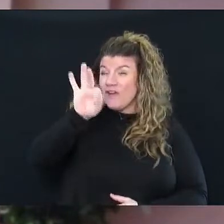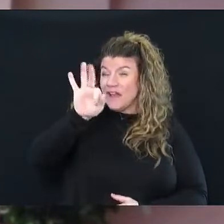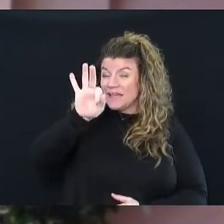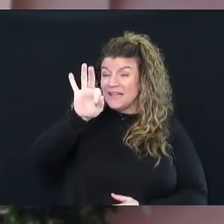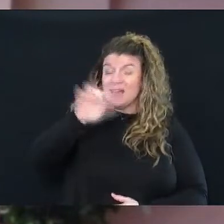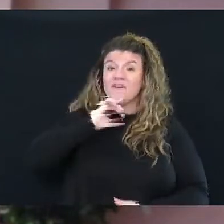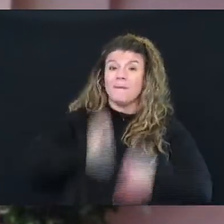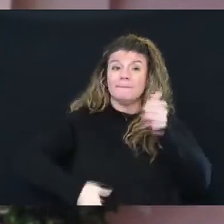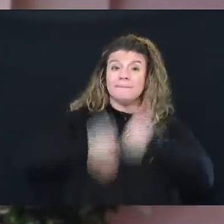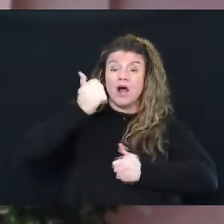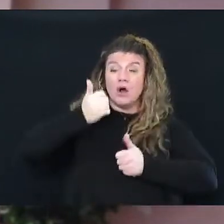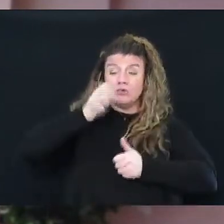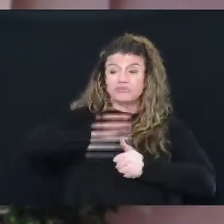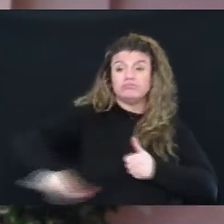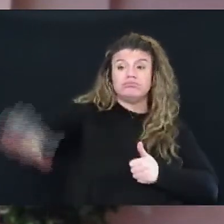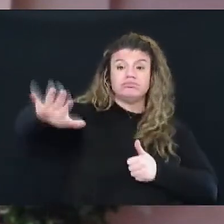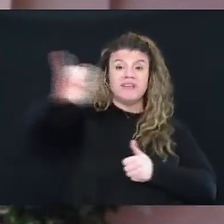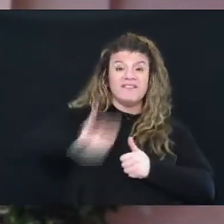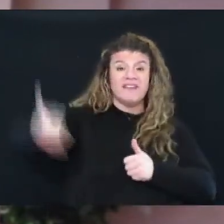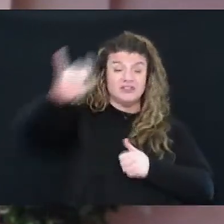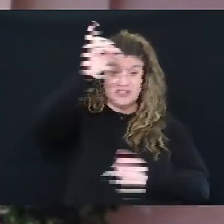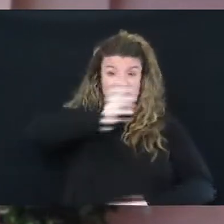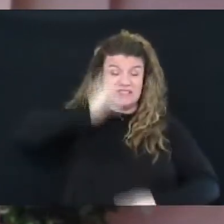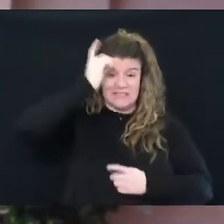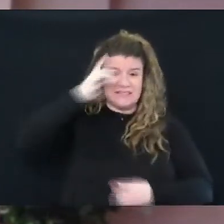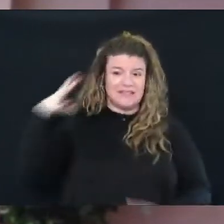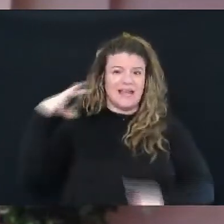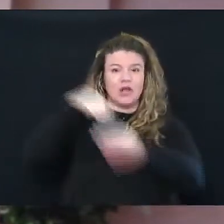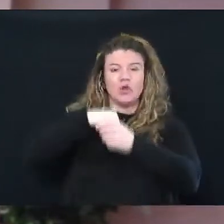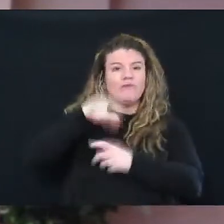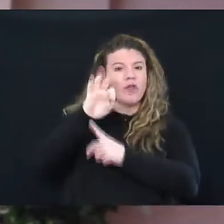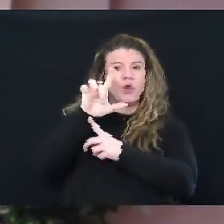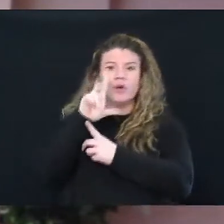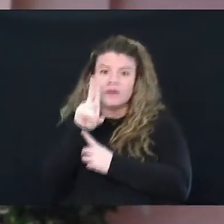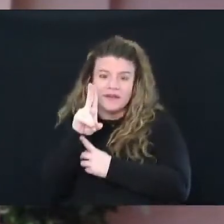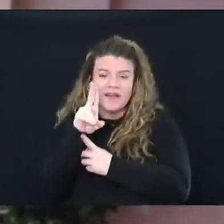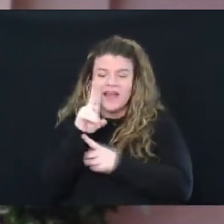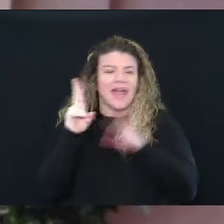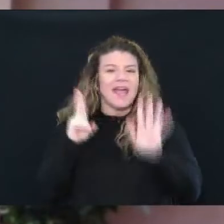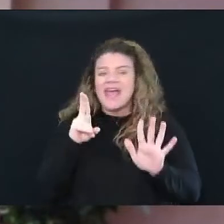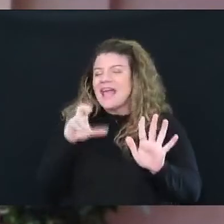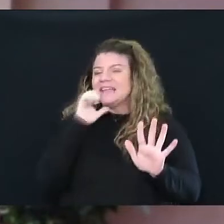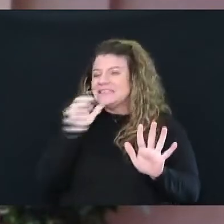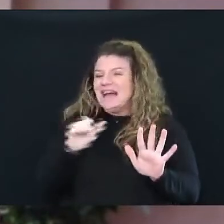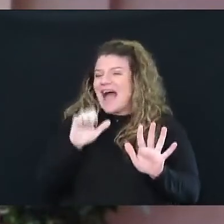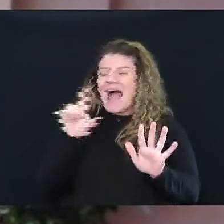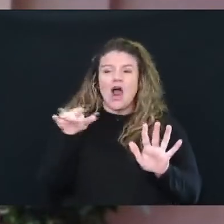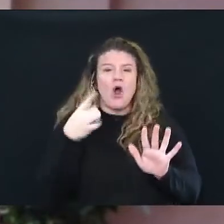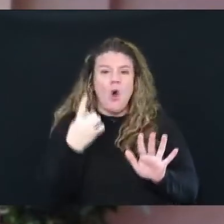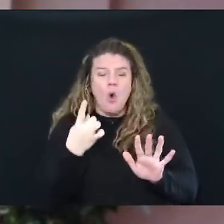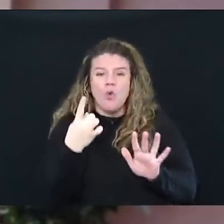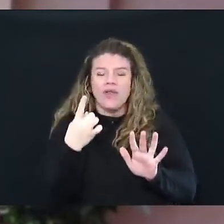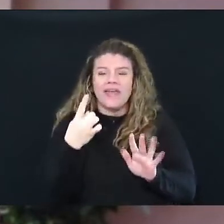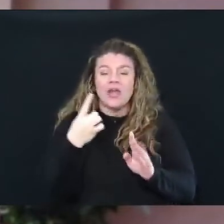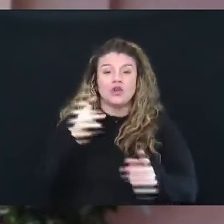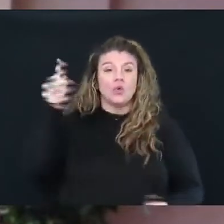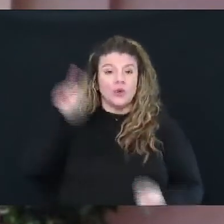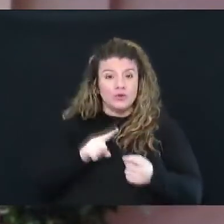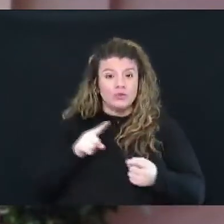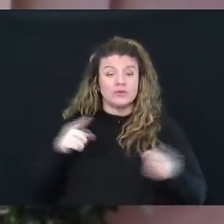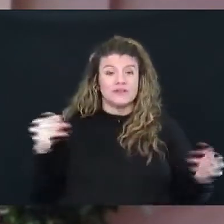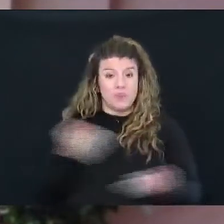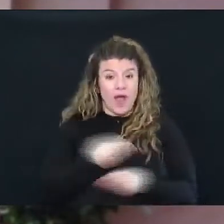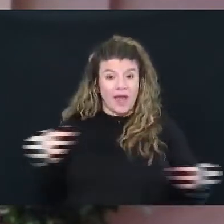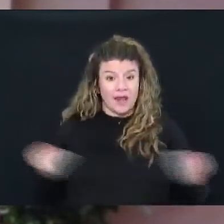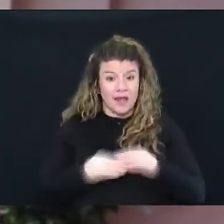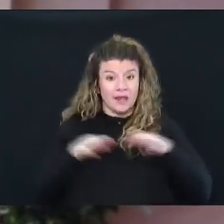most every other infectious disease, including influenza, is not only to try to reduce the spread, but